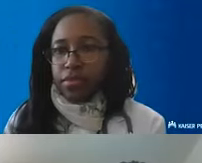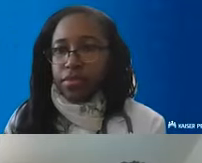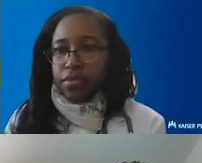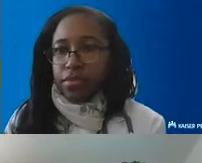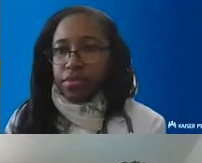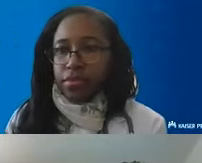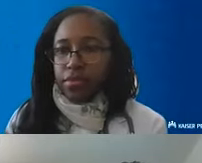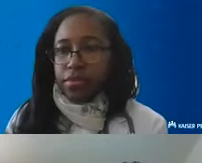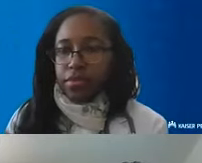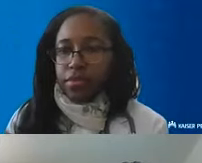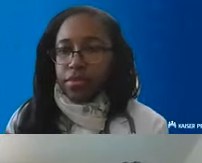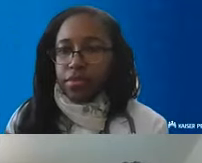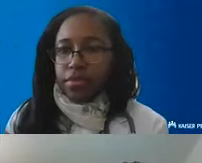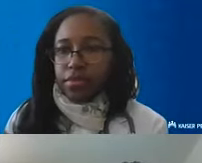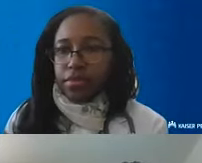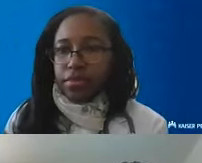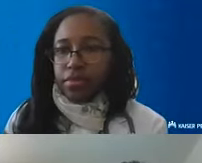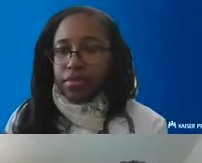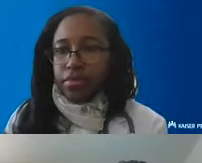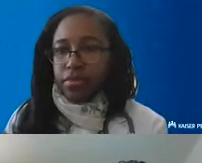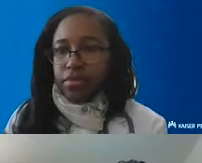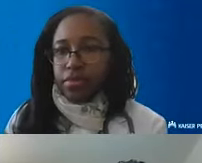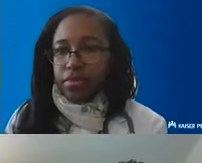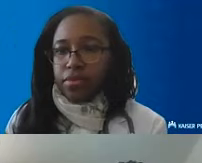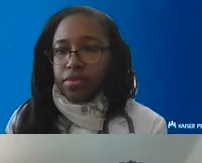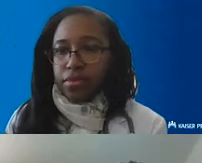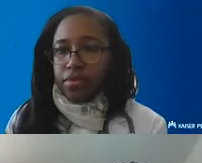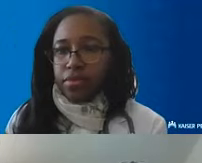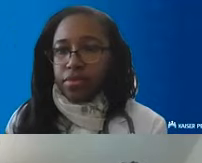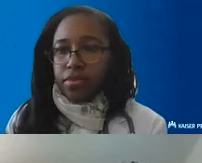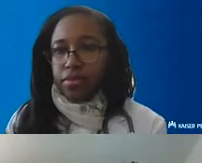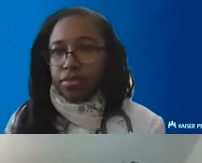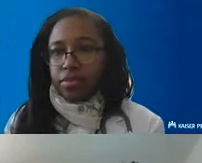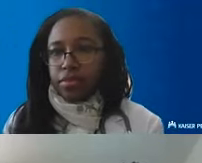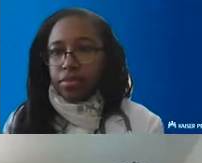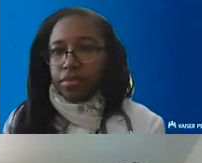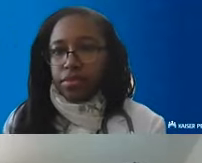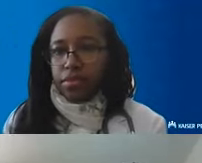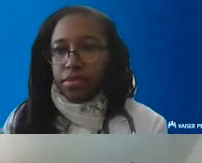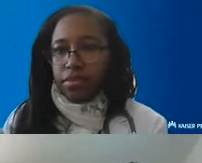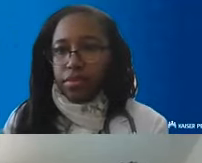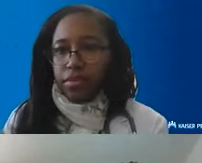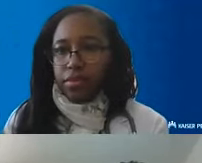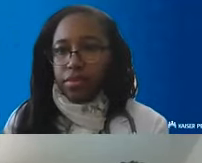so I think it's important to try to engage where we can. And then two, I think